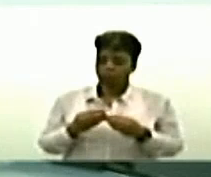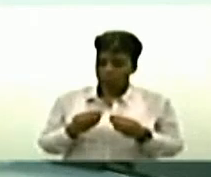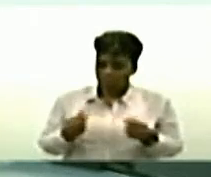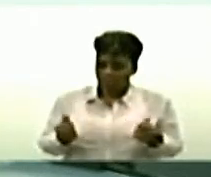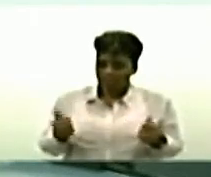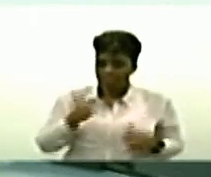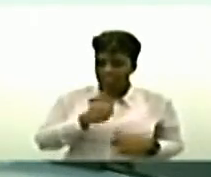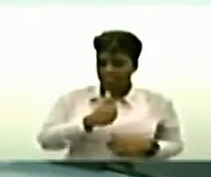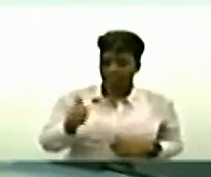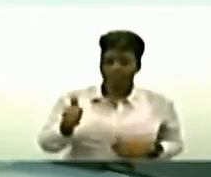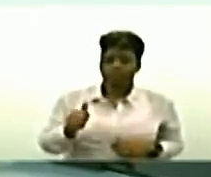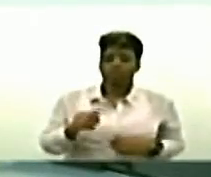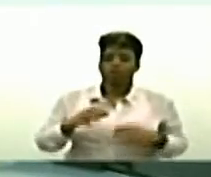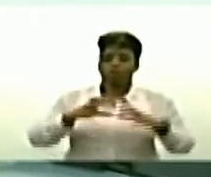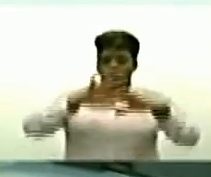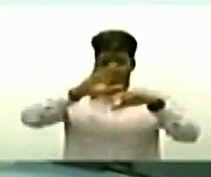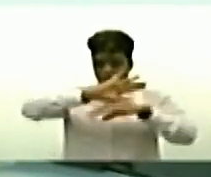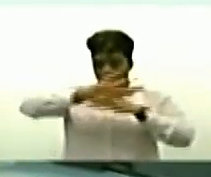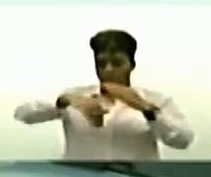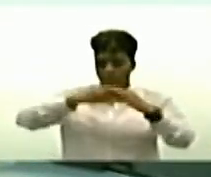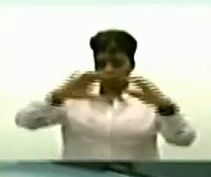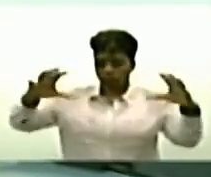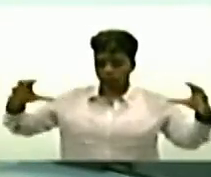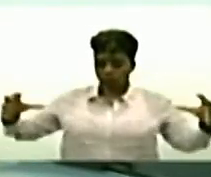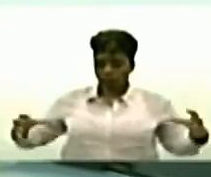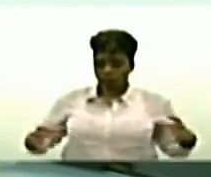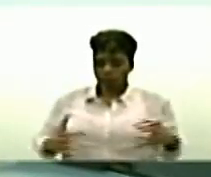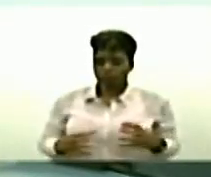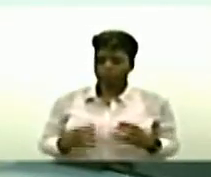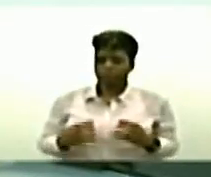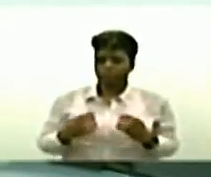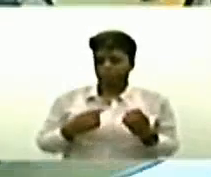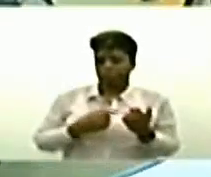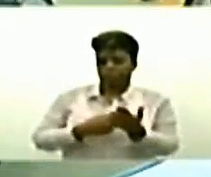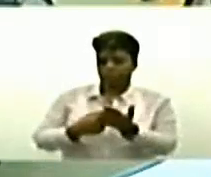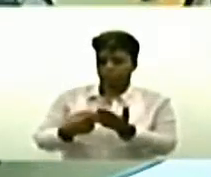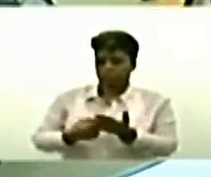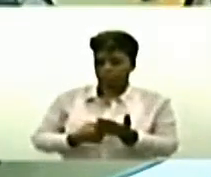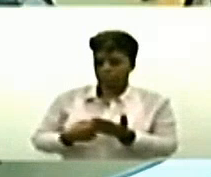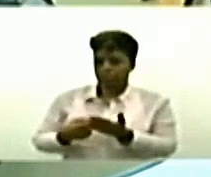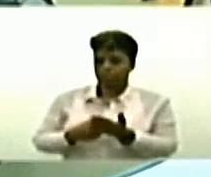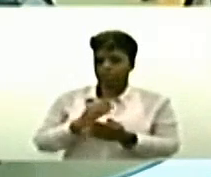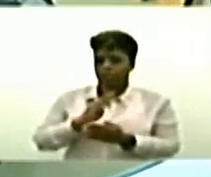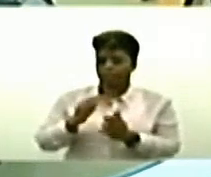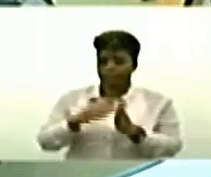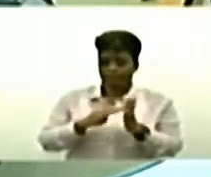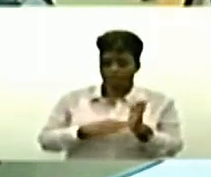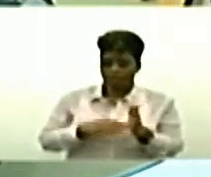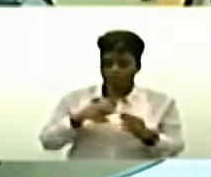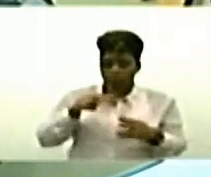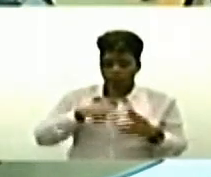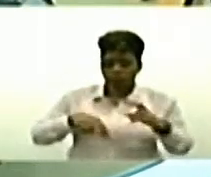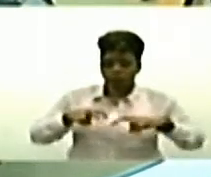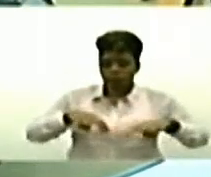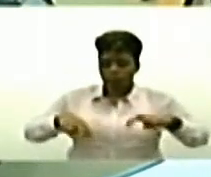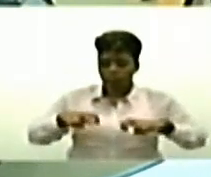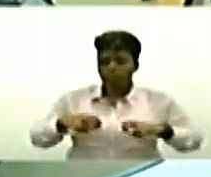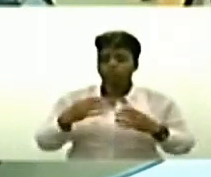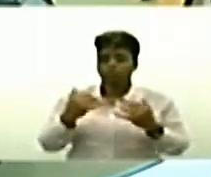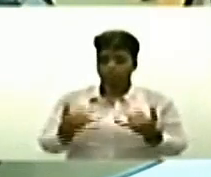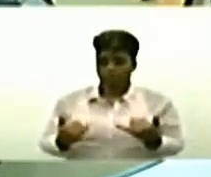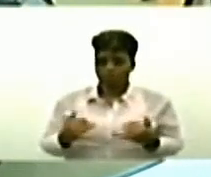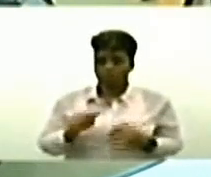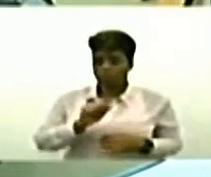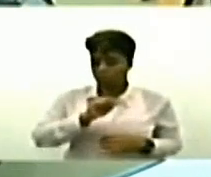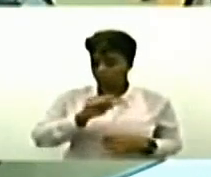the whole Senate to consider the bill clause by clause. Honourable members, the question is that the Senate resolves itself into a committee of the